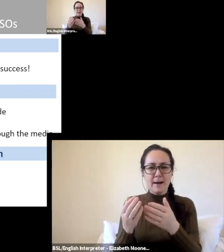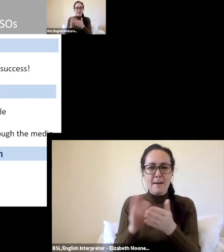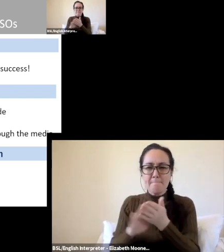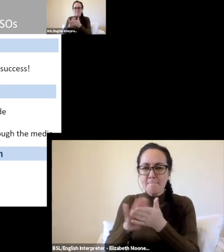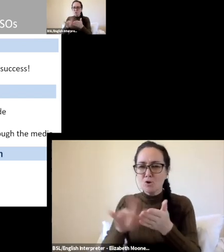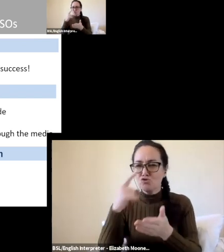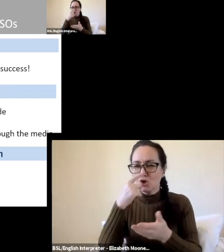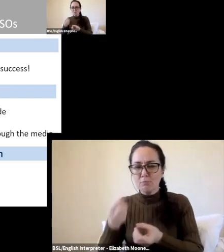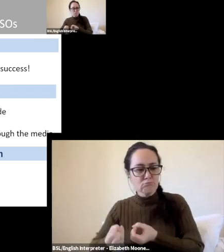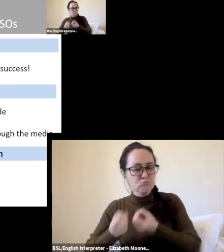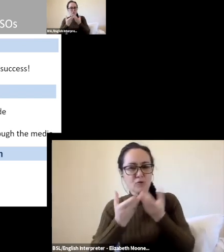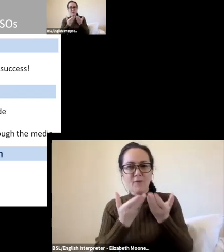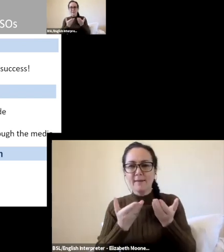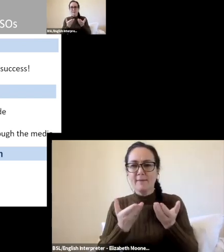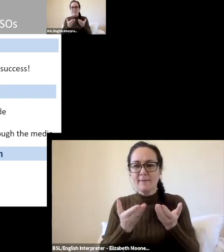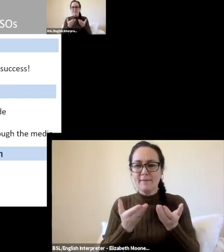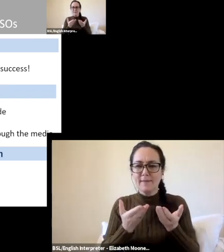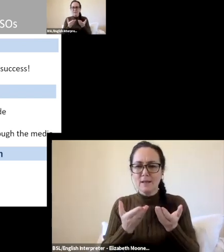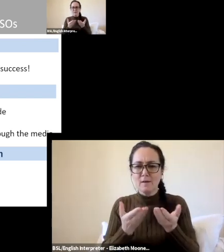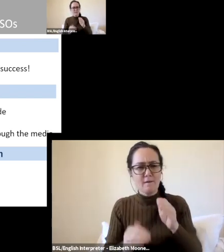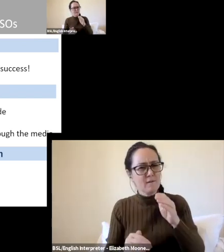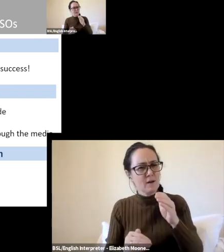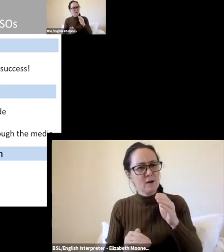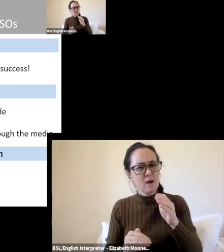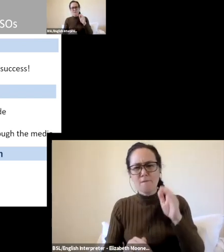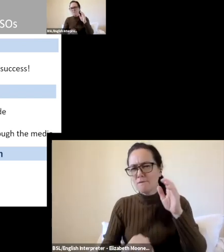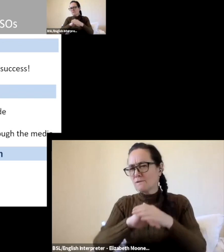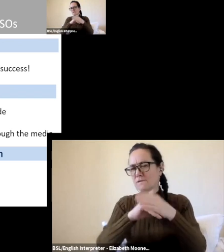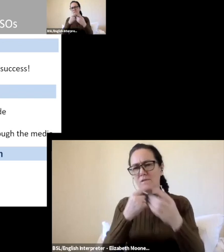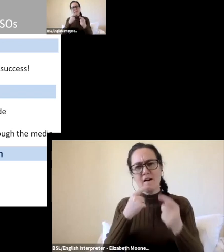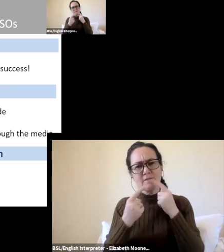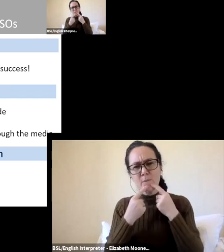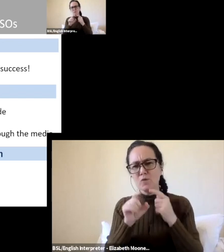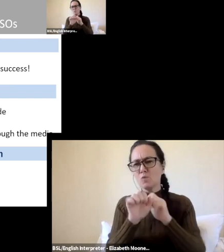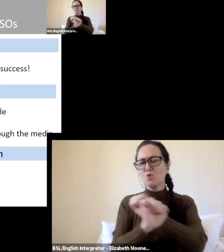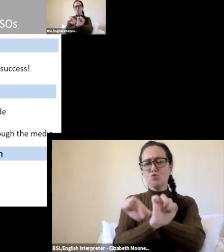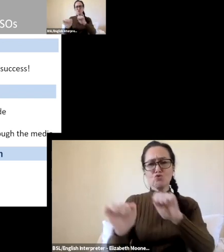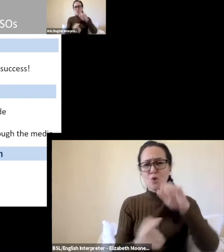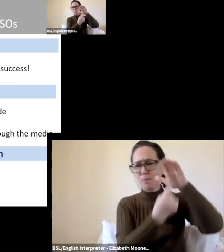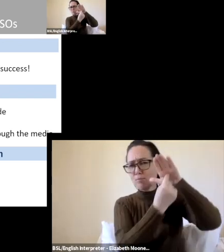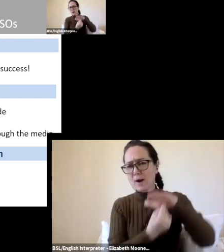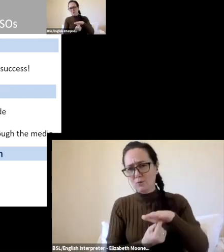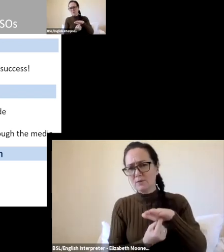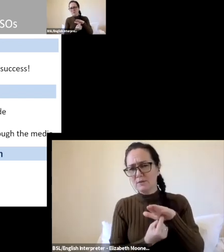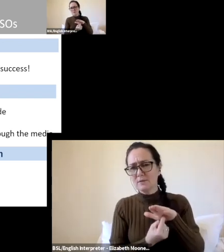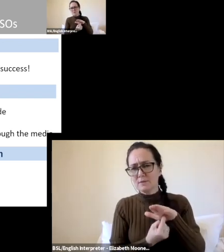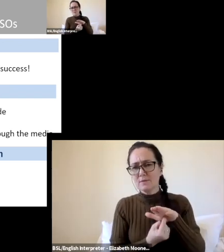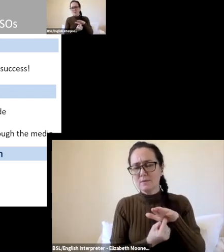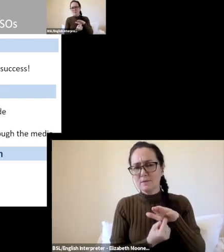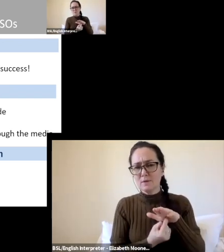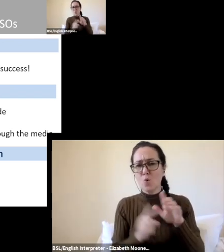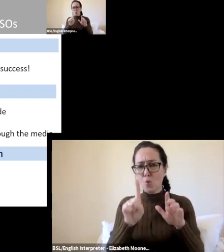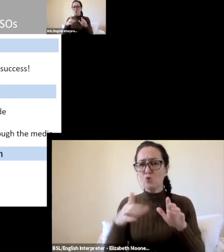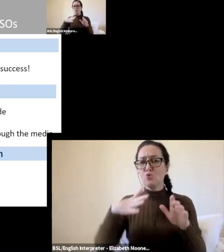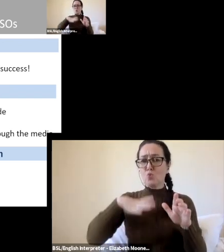provide a complete overview of the key priorities you wish your